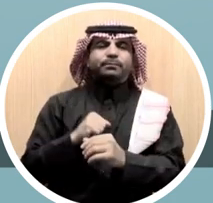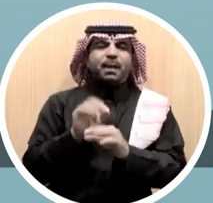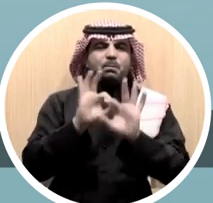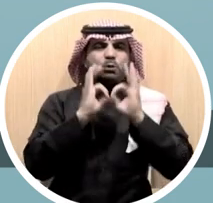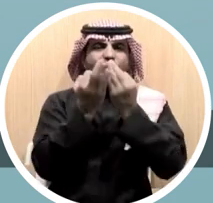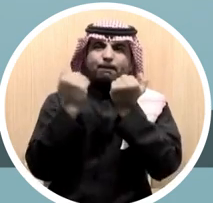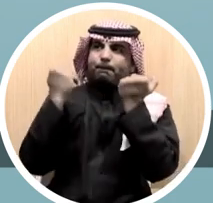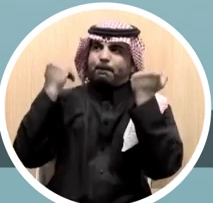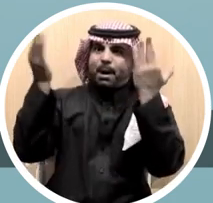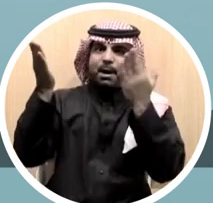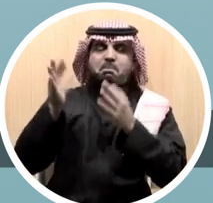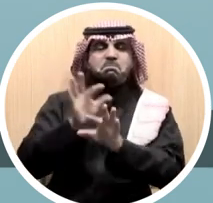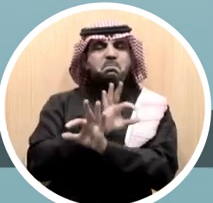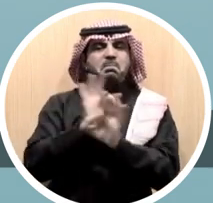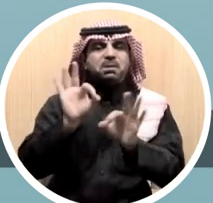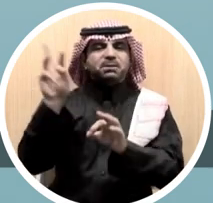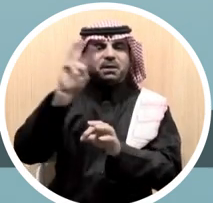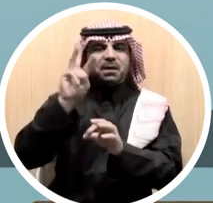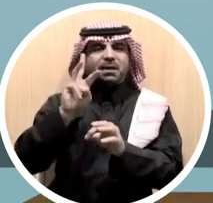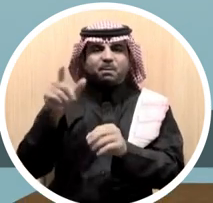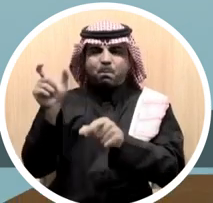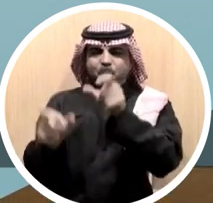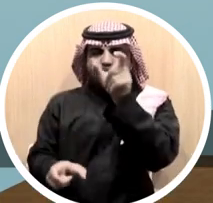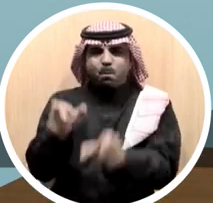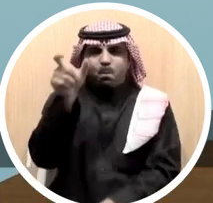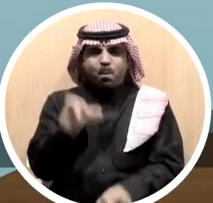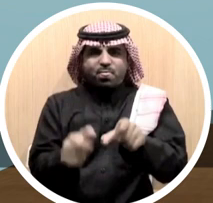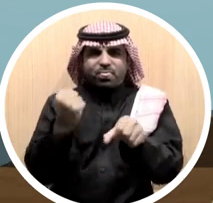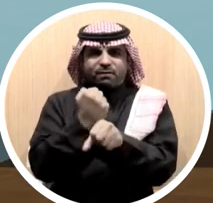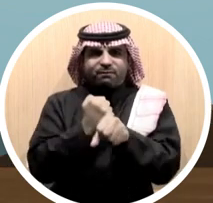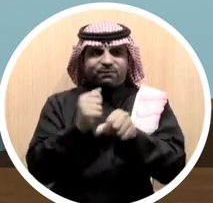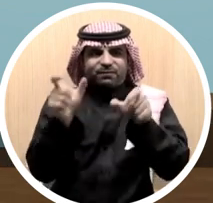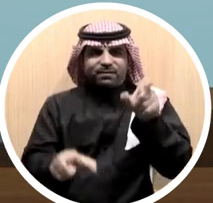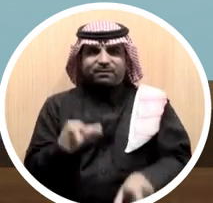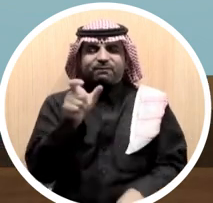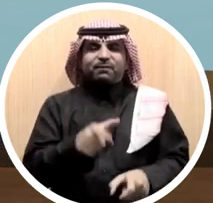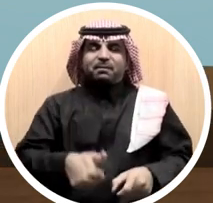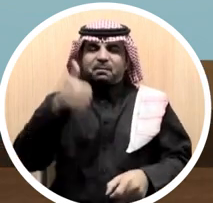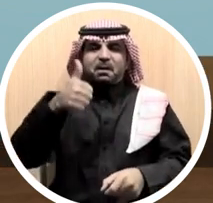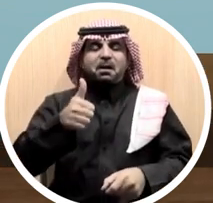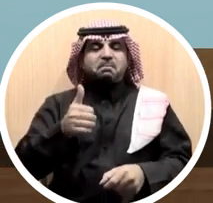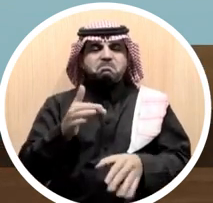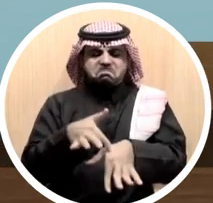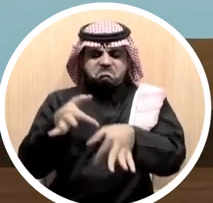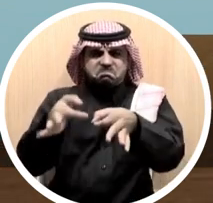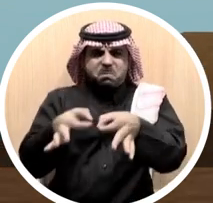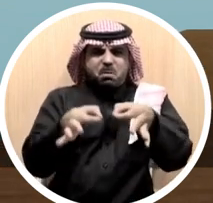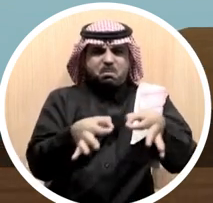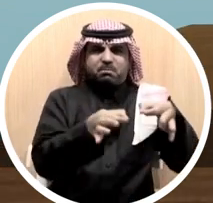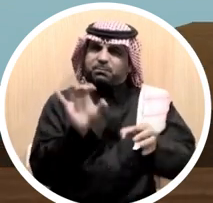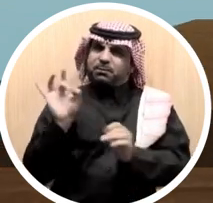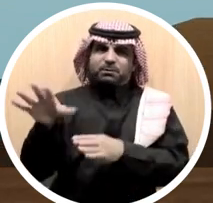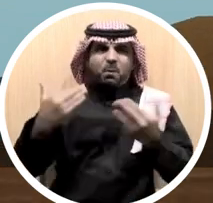with disabilities have higher attendance rates, better safety records, greater productivity, and stay with companies